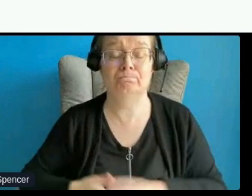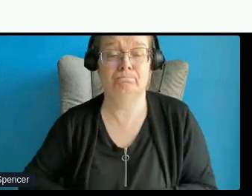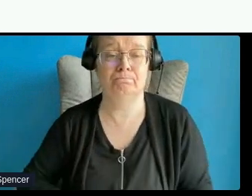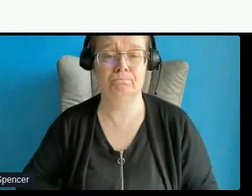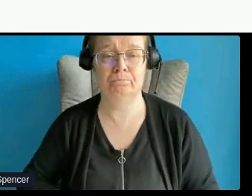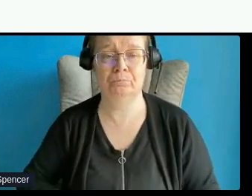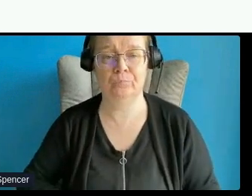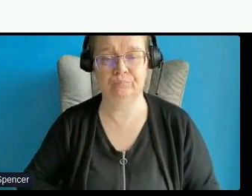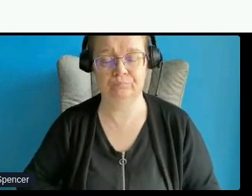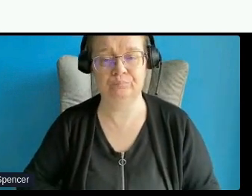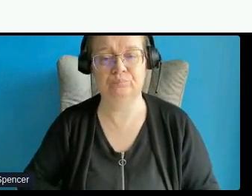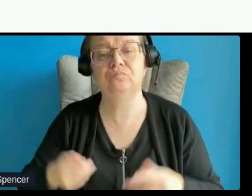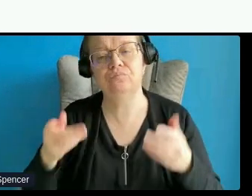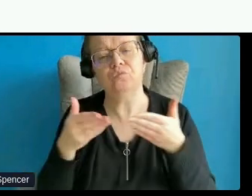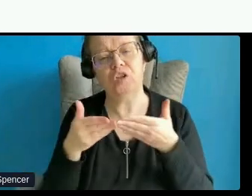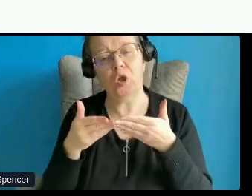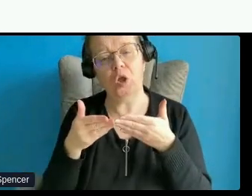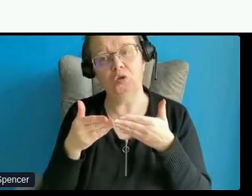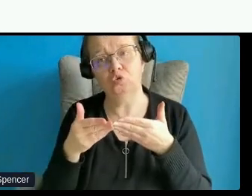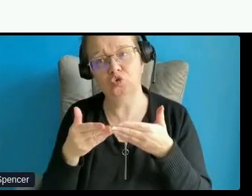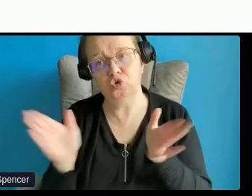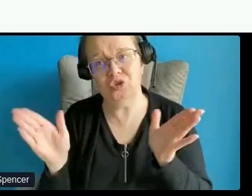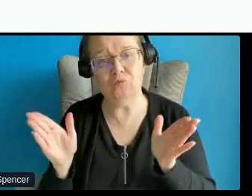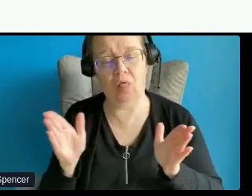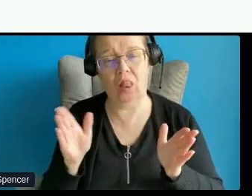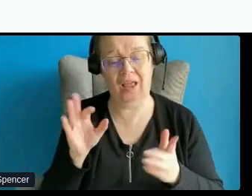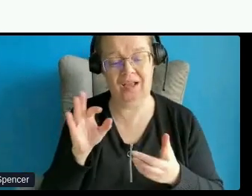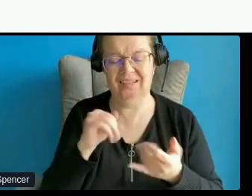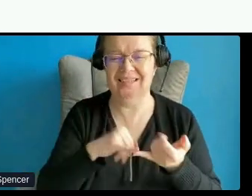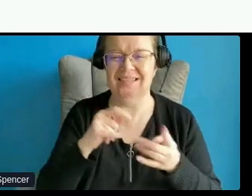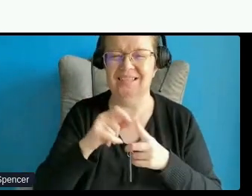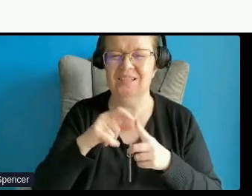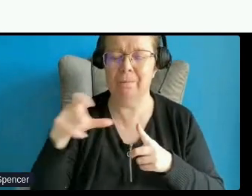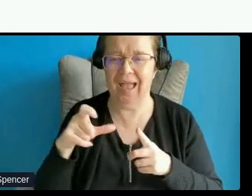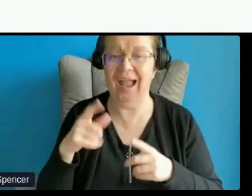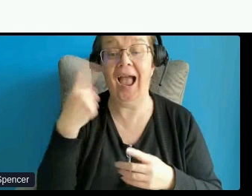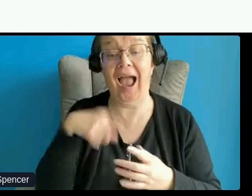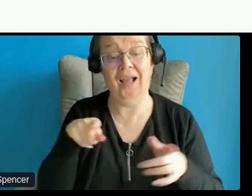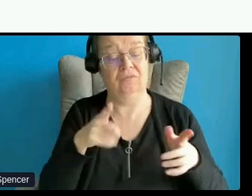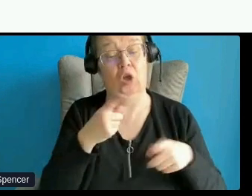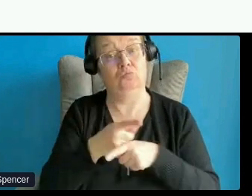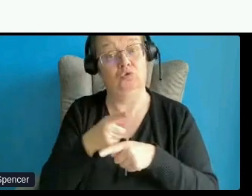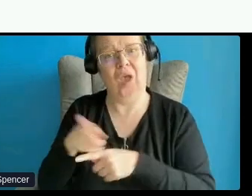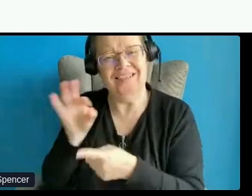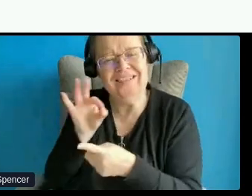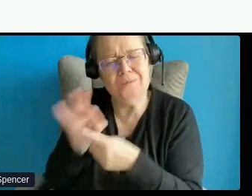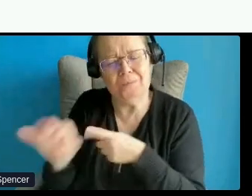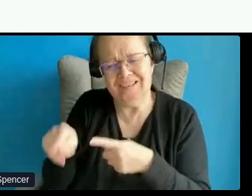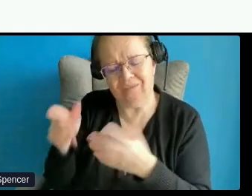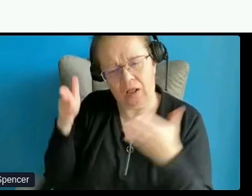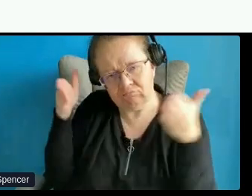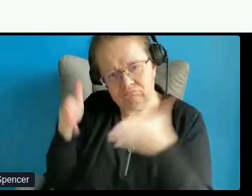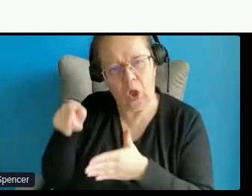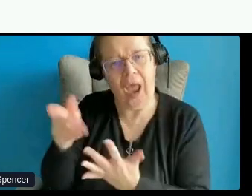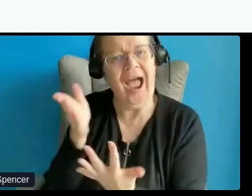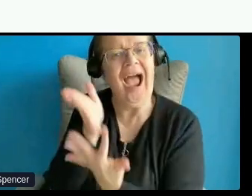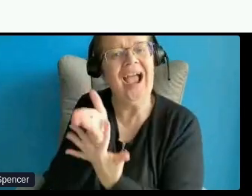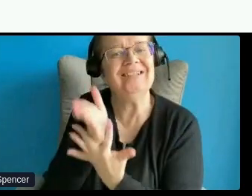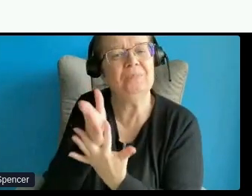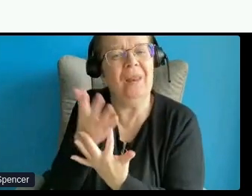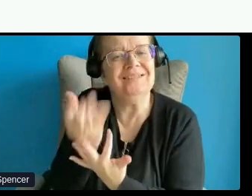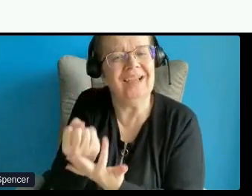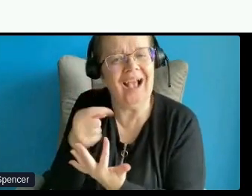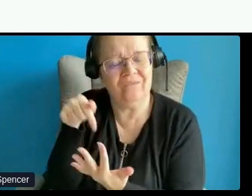As well as kind of general features and spec, there's also a large number of respondents looking specifically at the accessibility features.